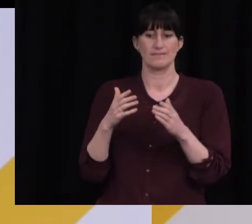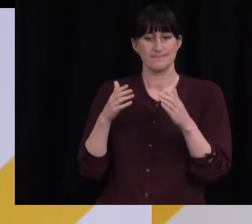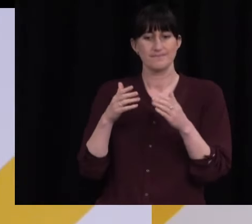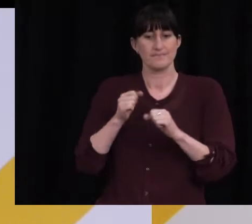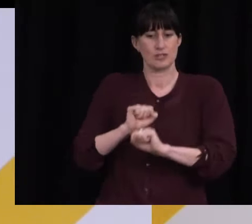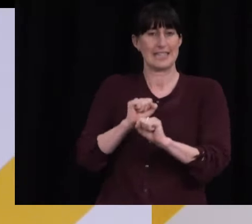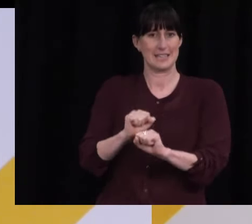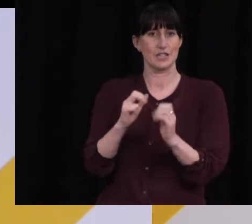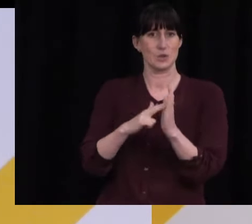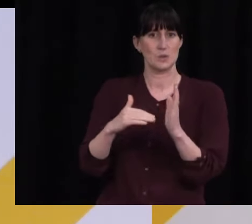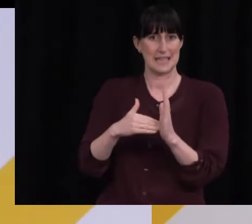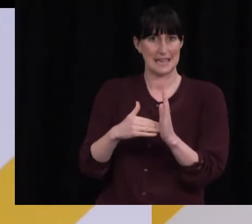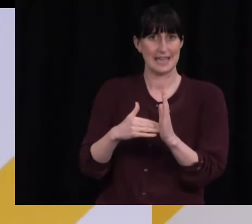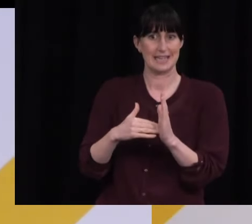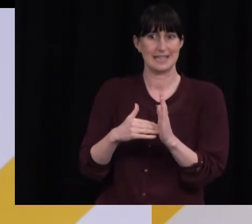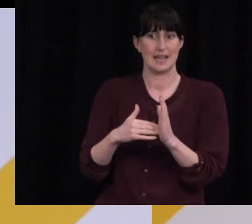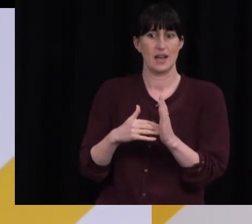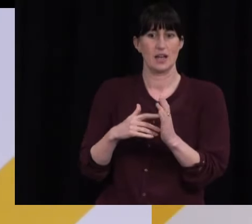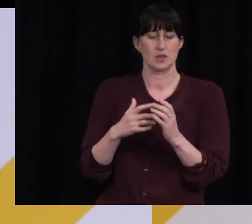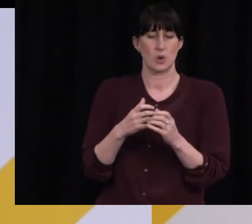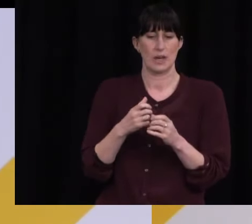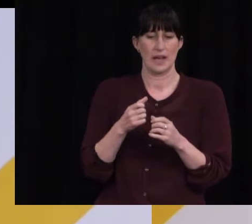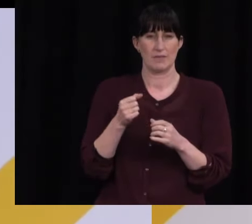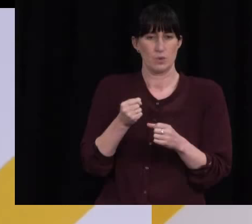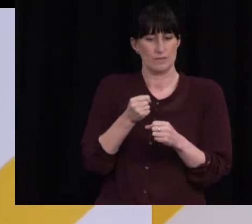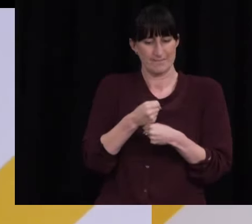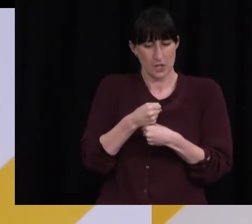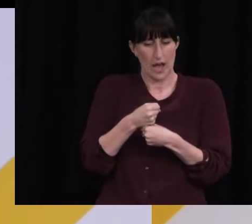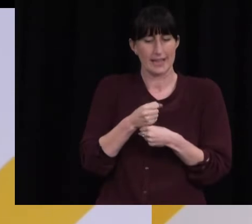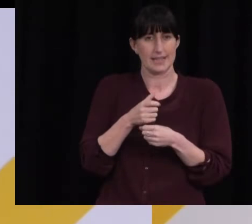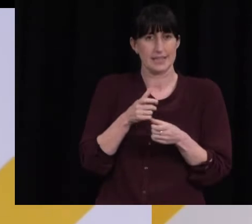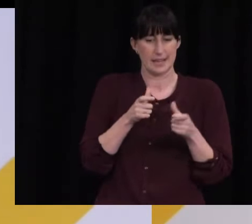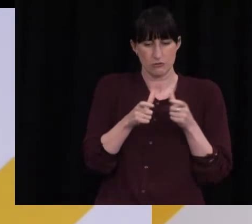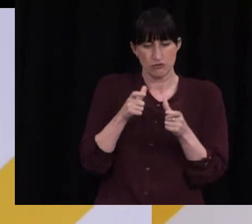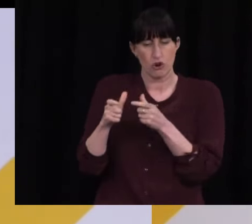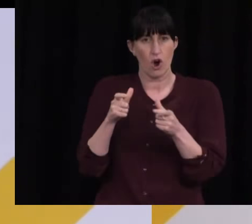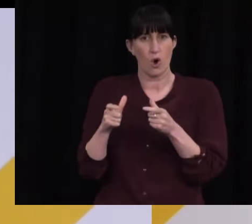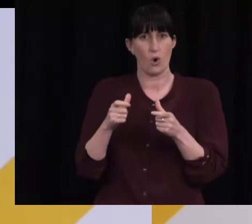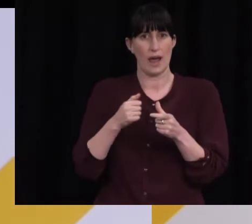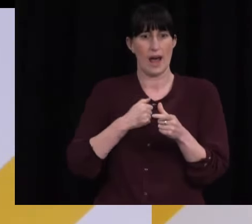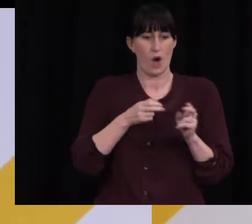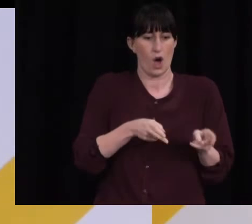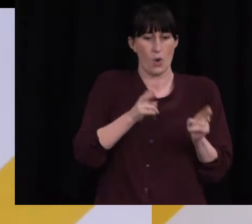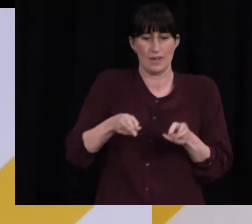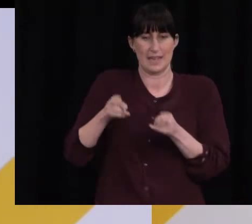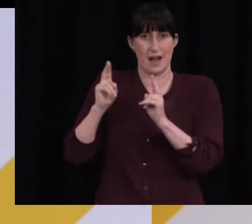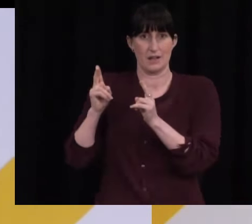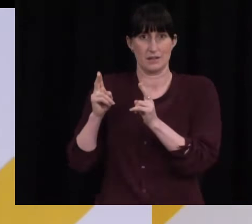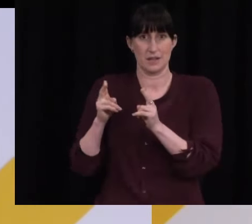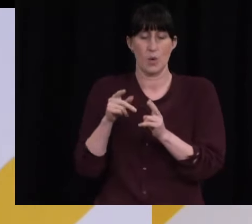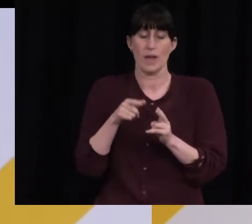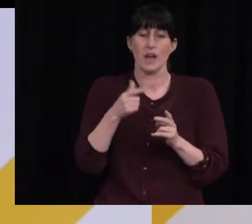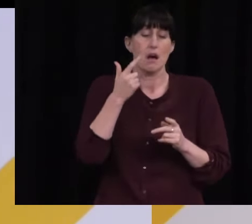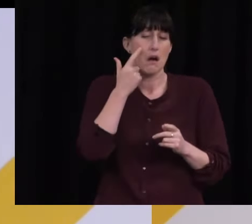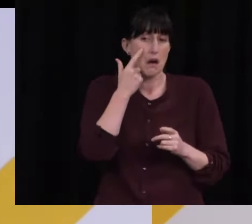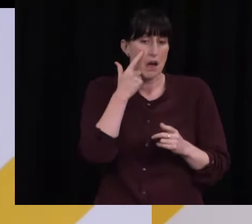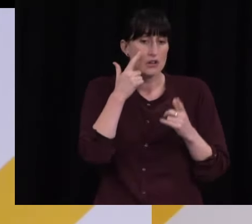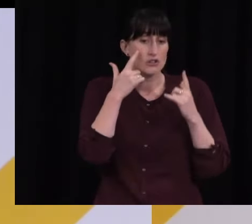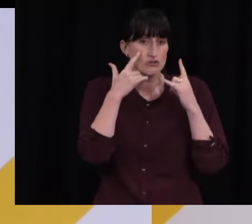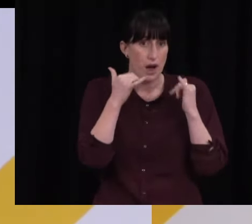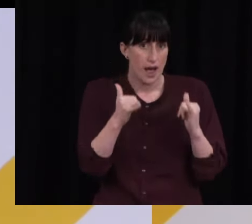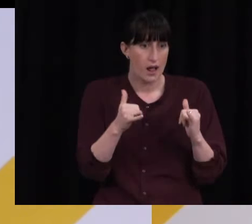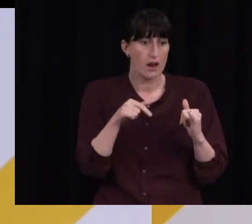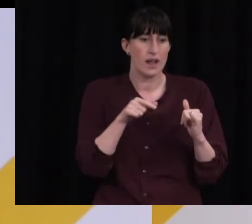virus, and so it has been very tightly run. The only reason that we are running this self-isolation pilot now is